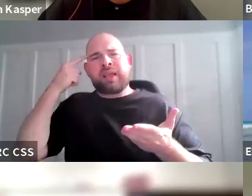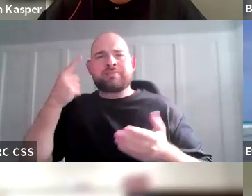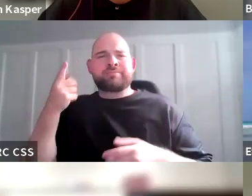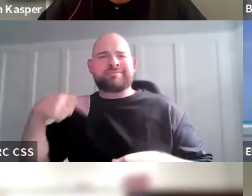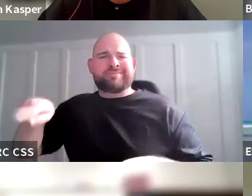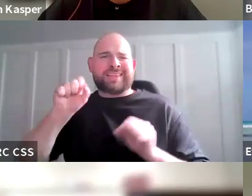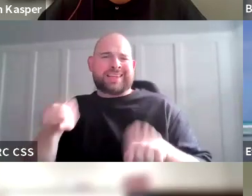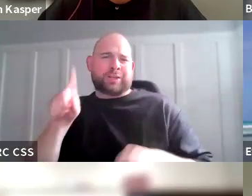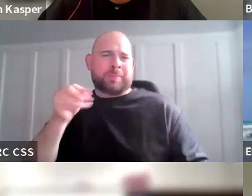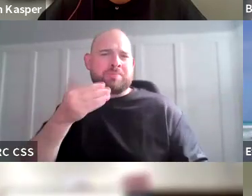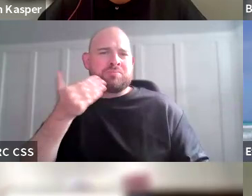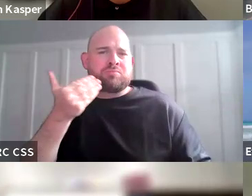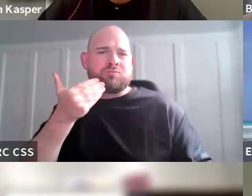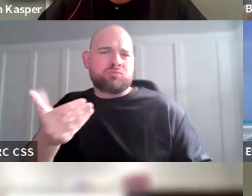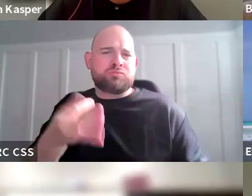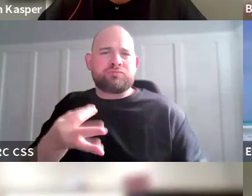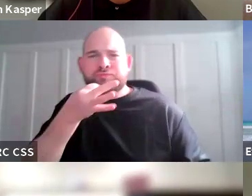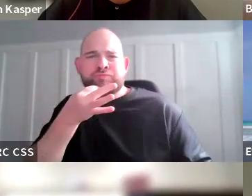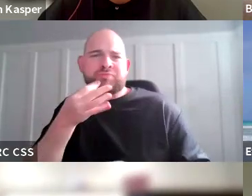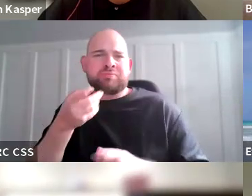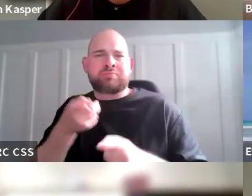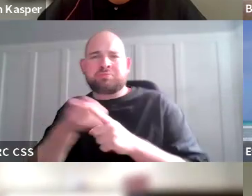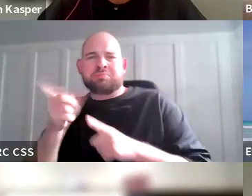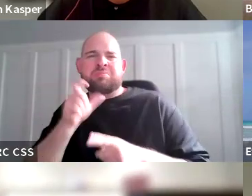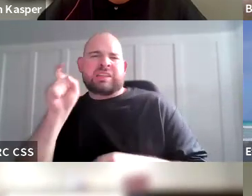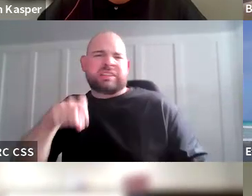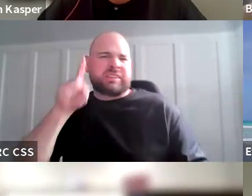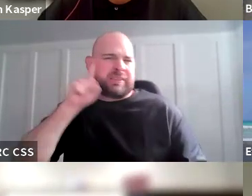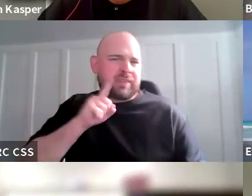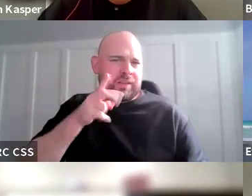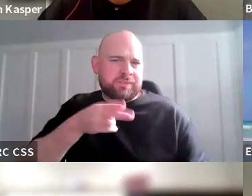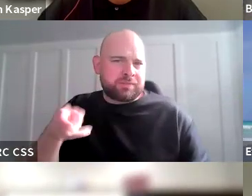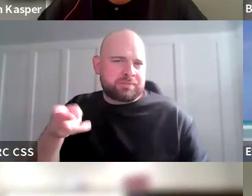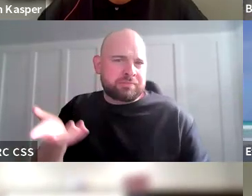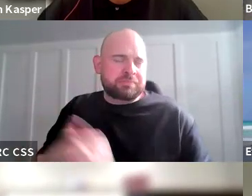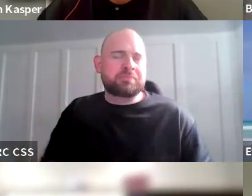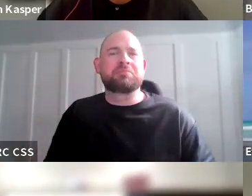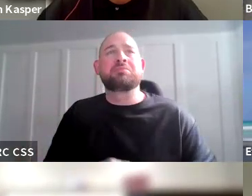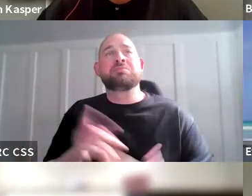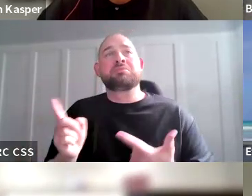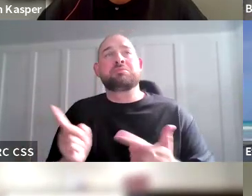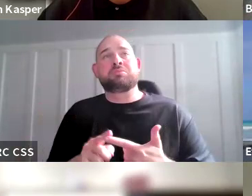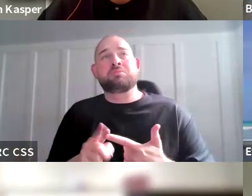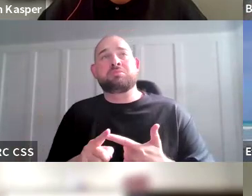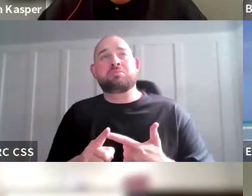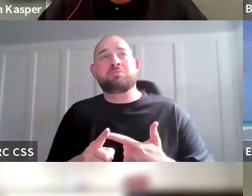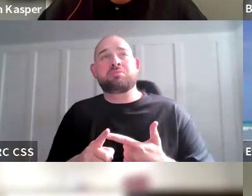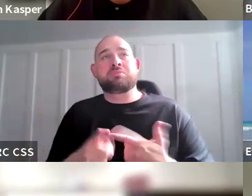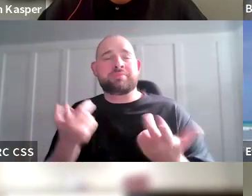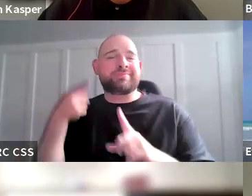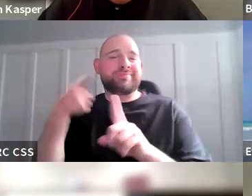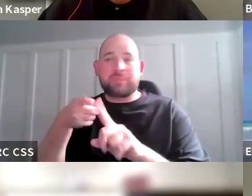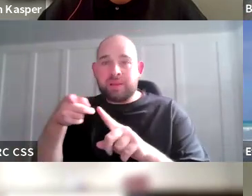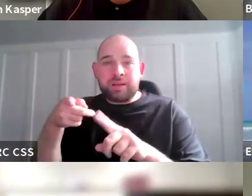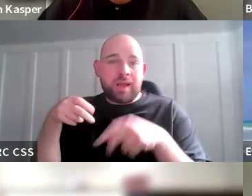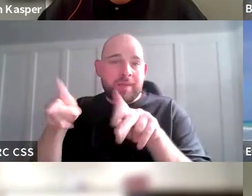they don't need deaf or hard of hearing people to tell them what deaf or hard of hearing people need. They are experts. They know exactly what deaf or hard of hearing people need